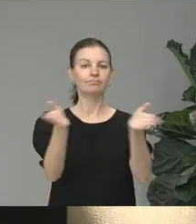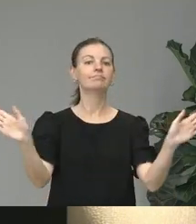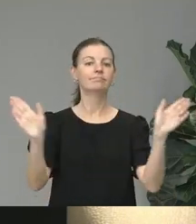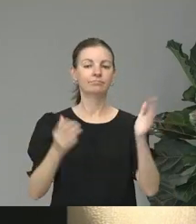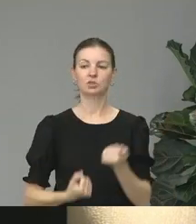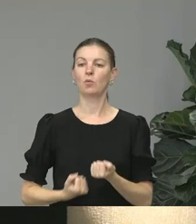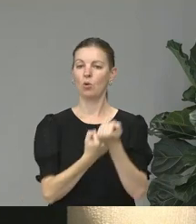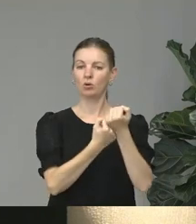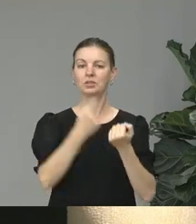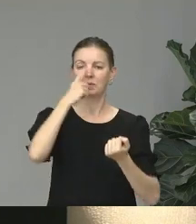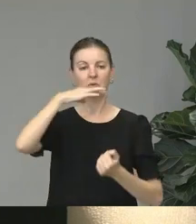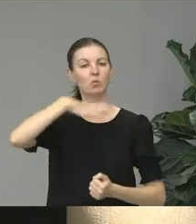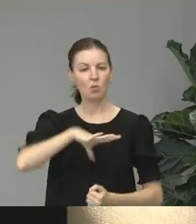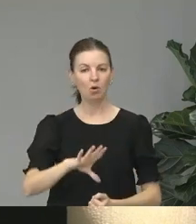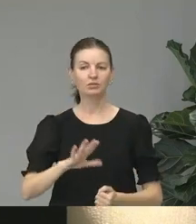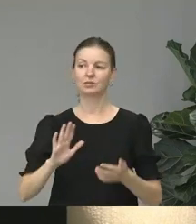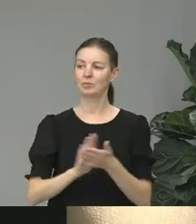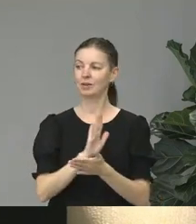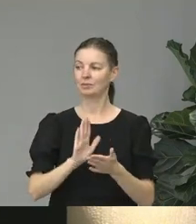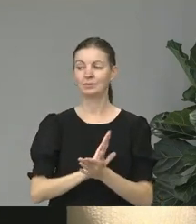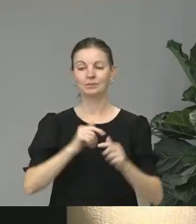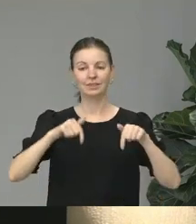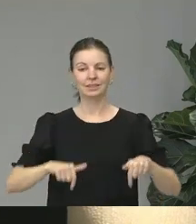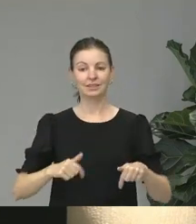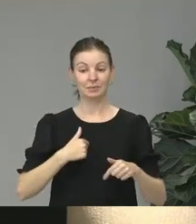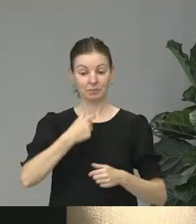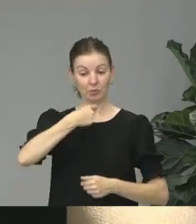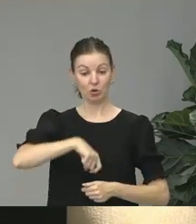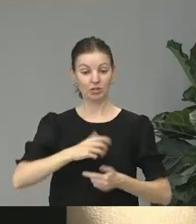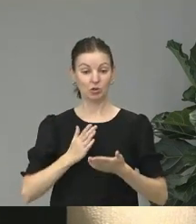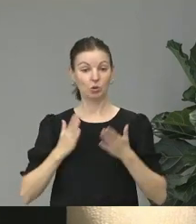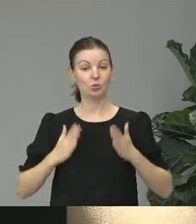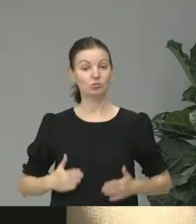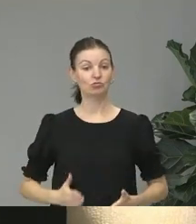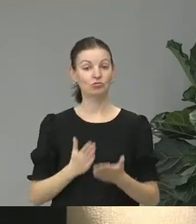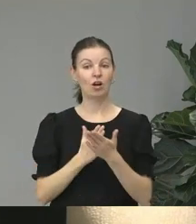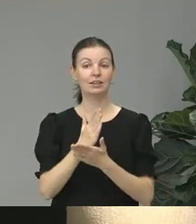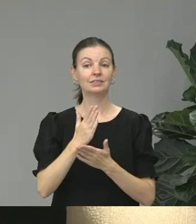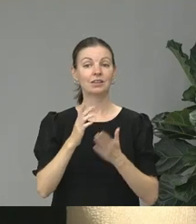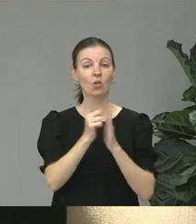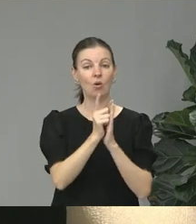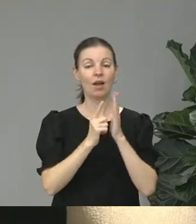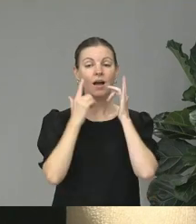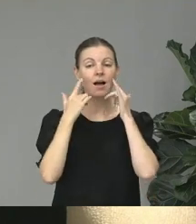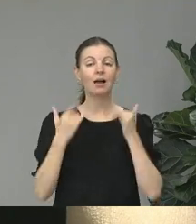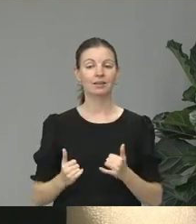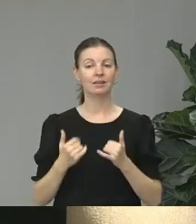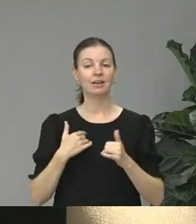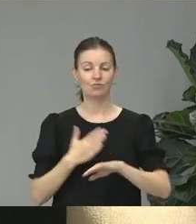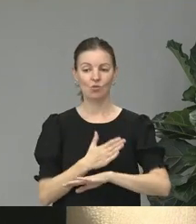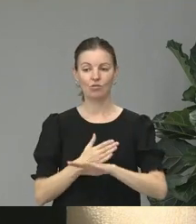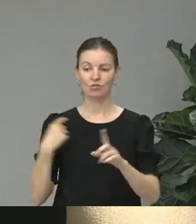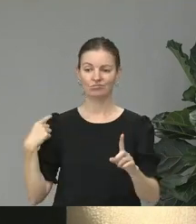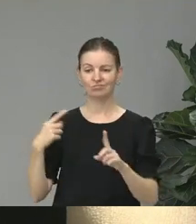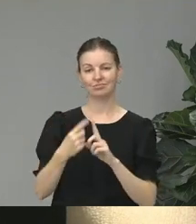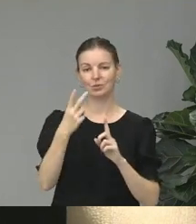So really, really happy to be here. And personally, as a human rights lawyer, having worked on these issues for more than 20 years, I think it's an exciting